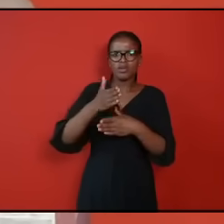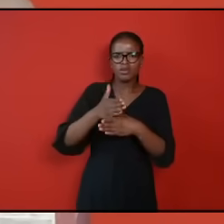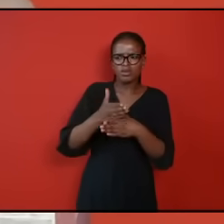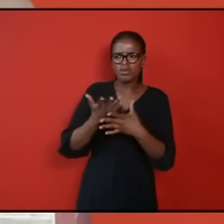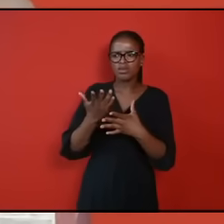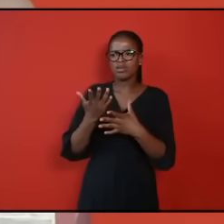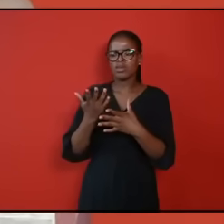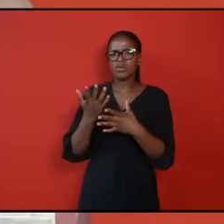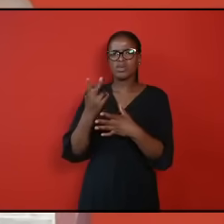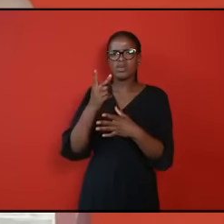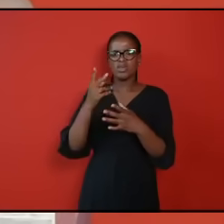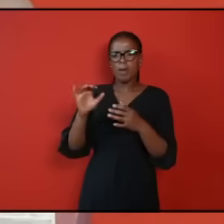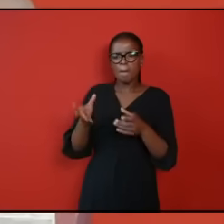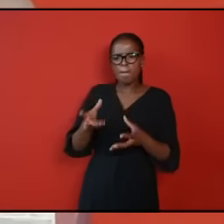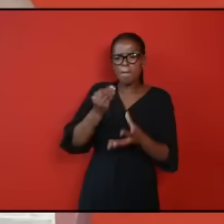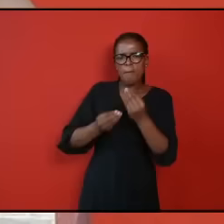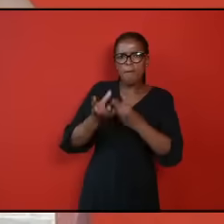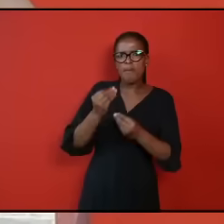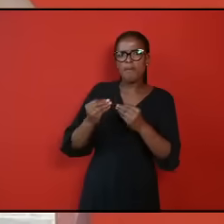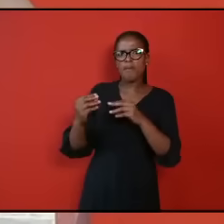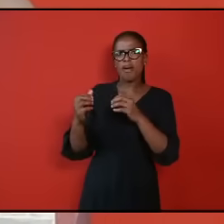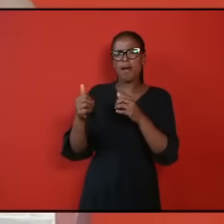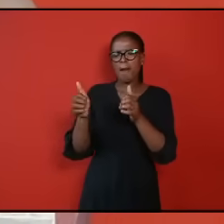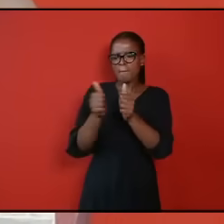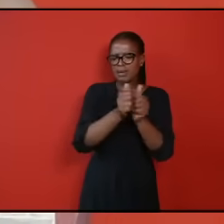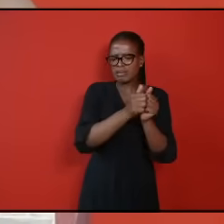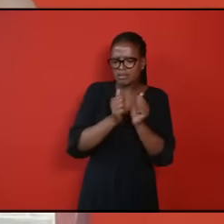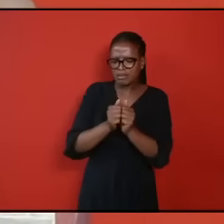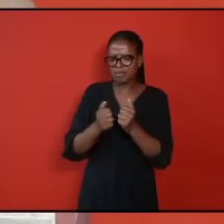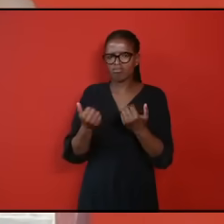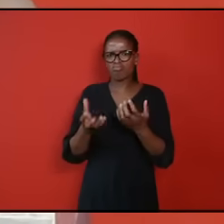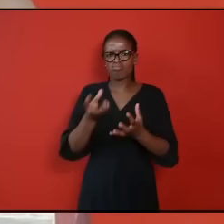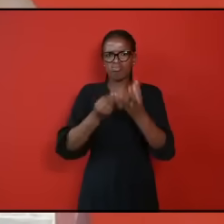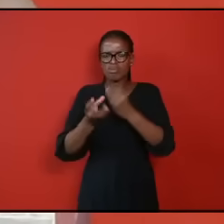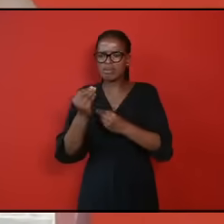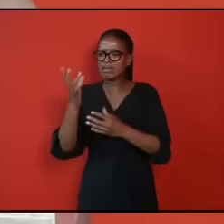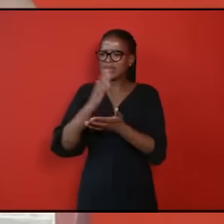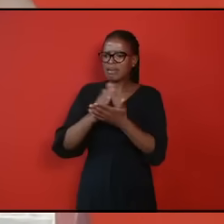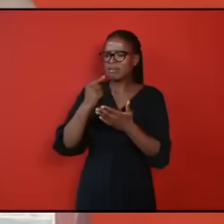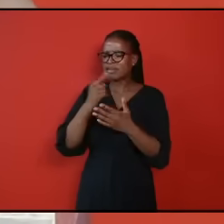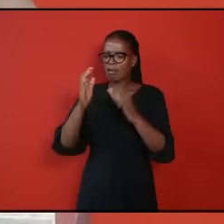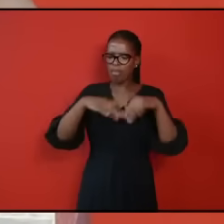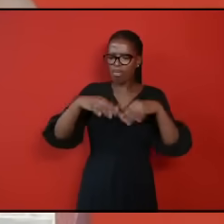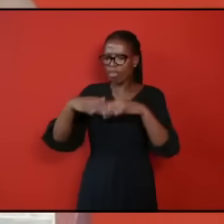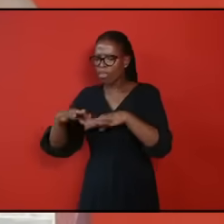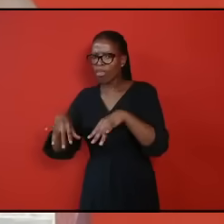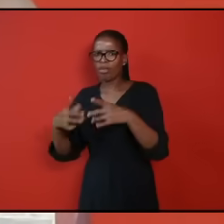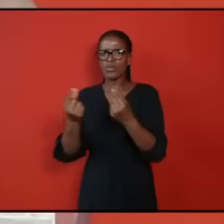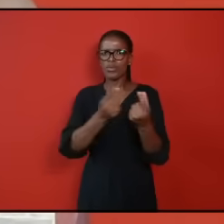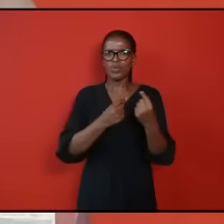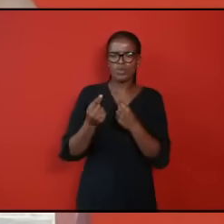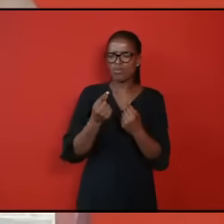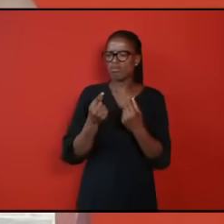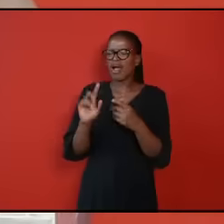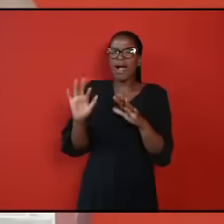and if coalitions don't find it, parties don't find each other, this thing will collapse, and when it collapses, we go to a